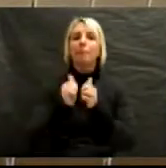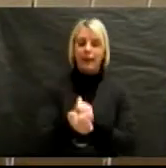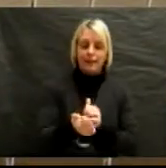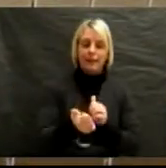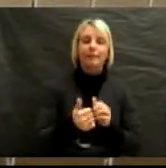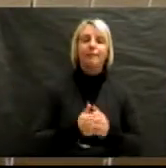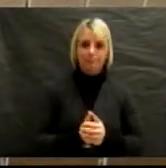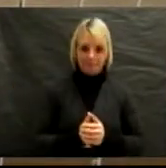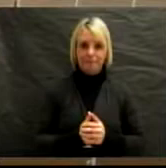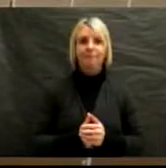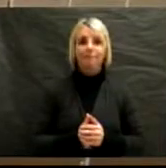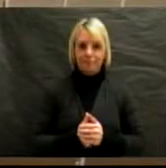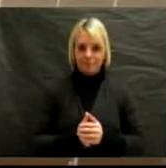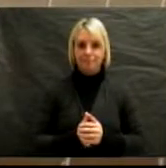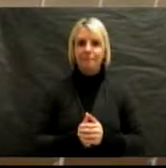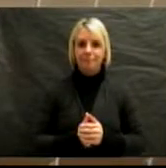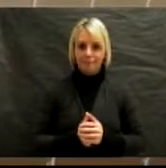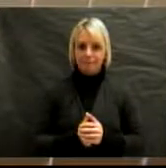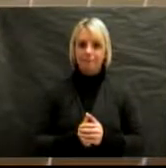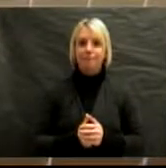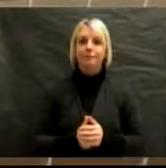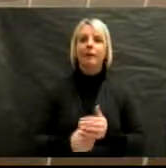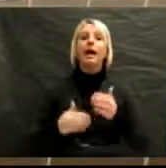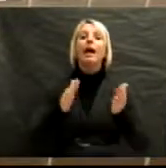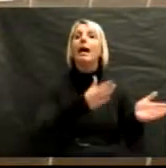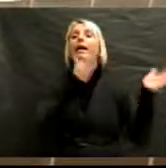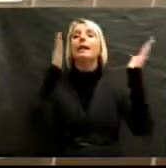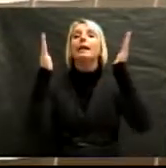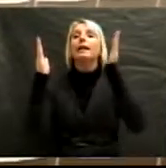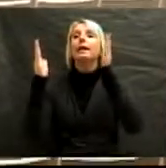Next item on the agenda is